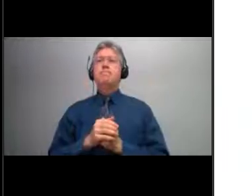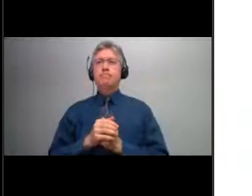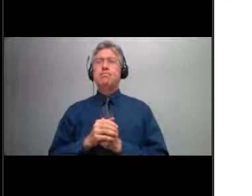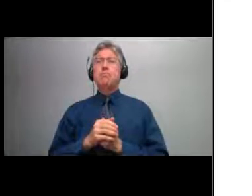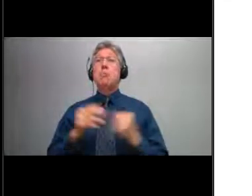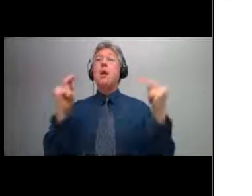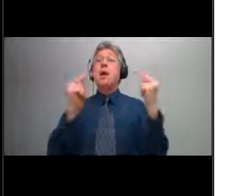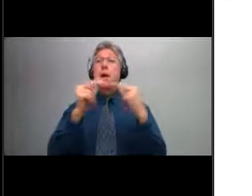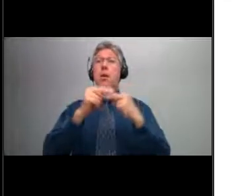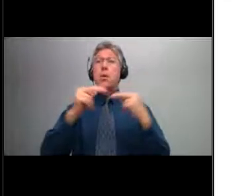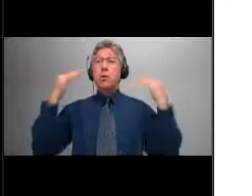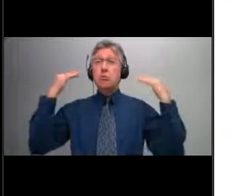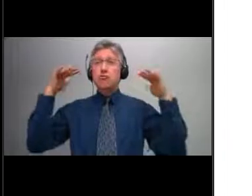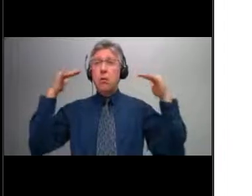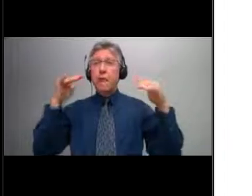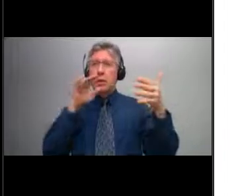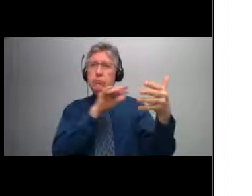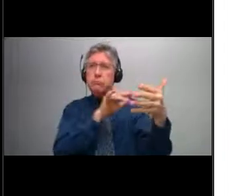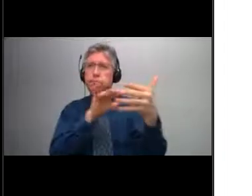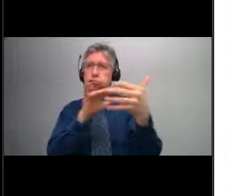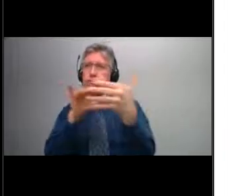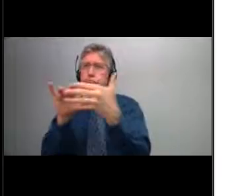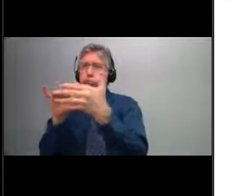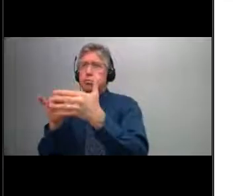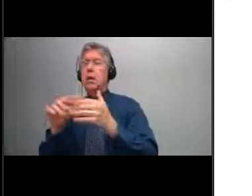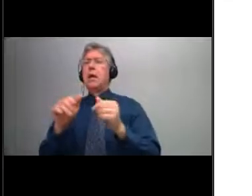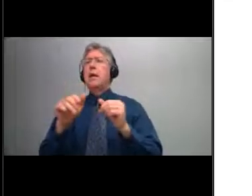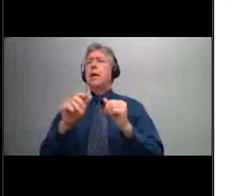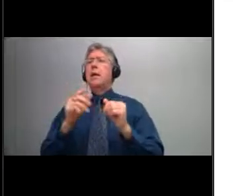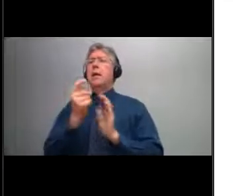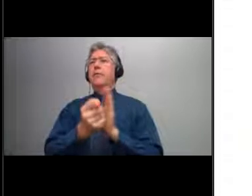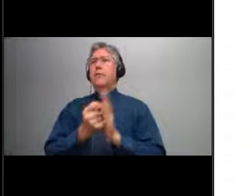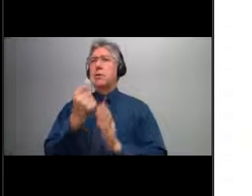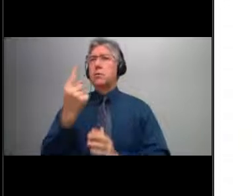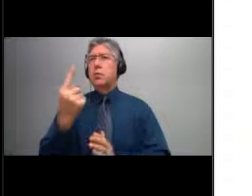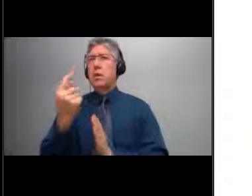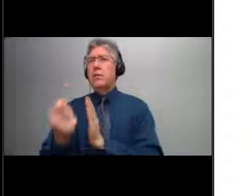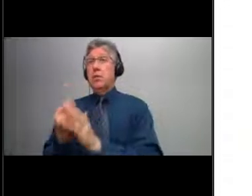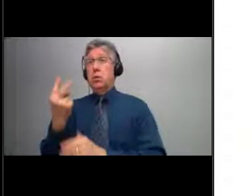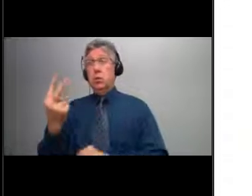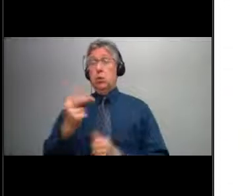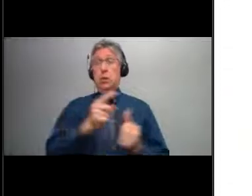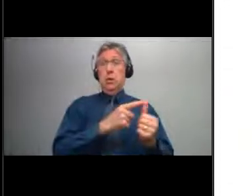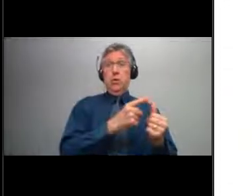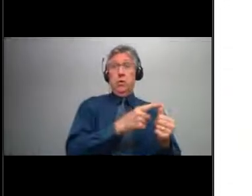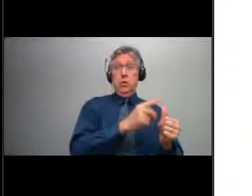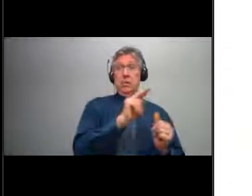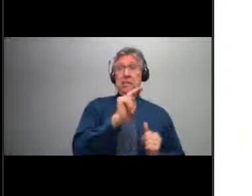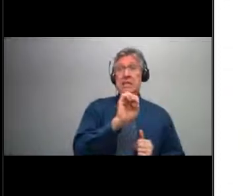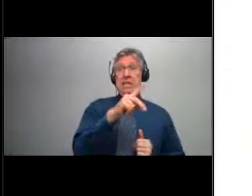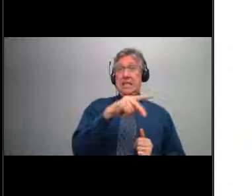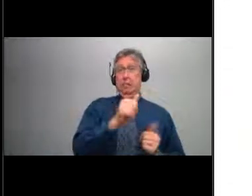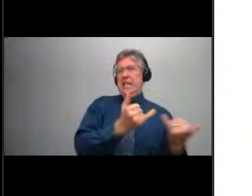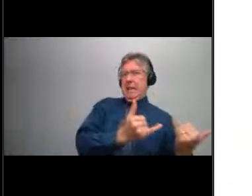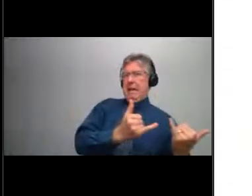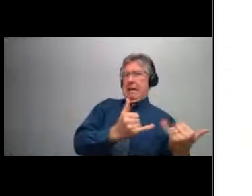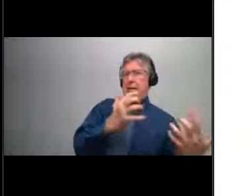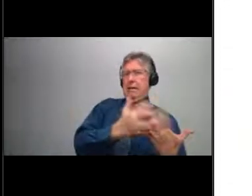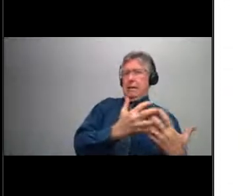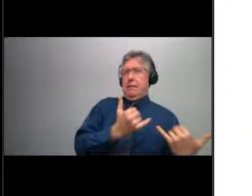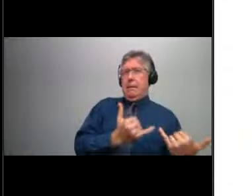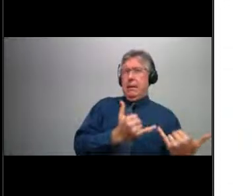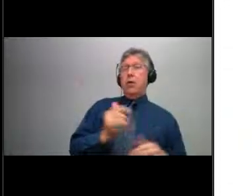impact assessment and analysis is performed in 2 phases, initially during the NEPA phase, which this project is presently in, and then again